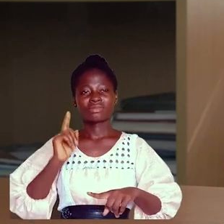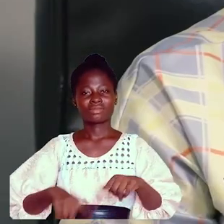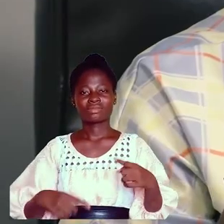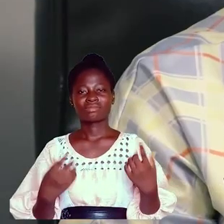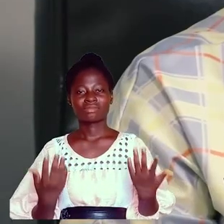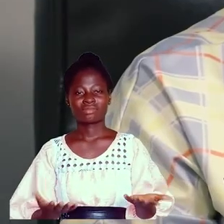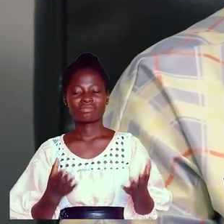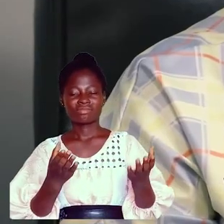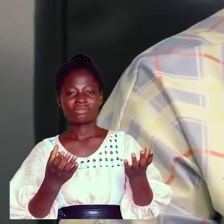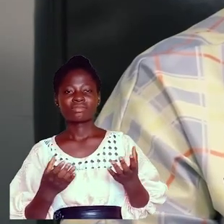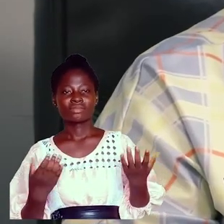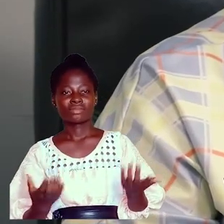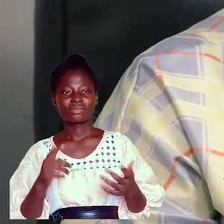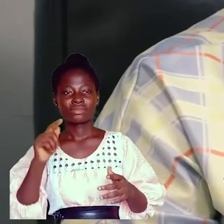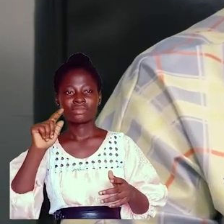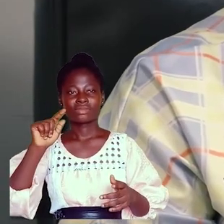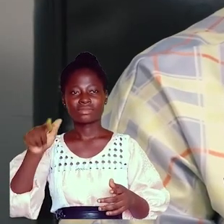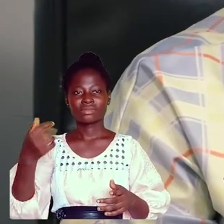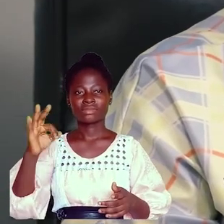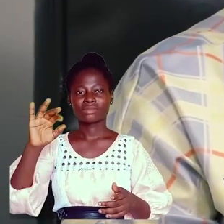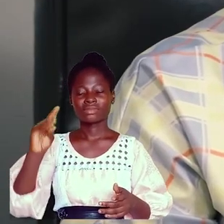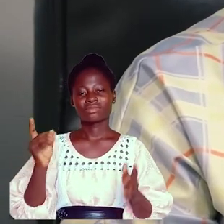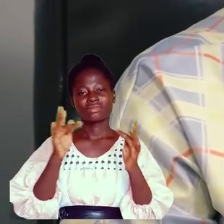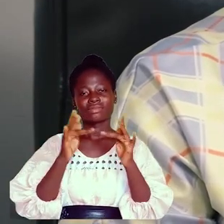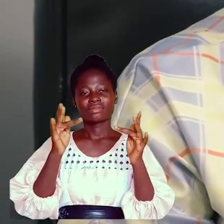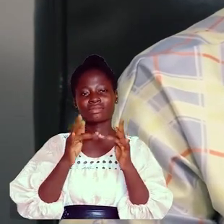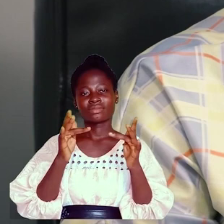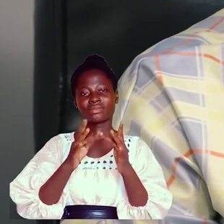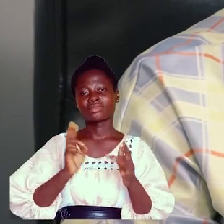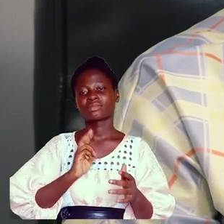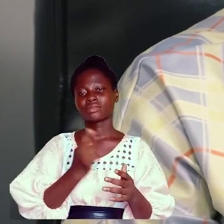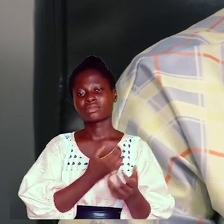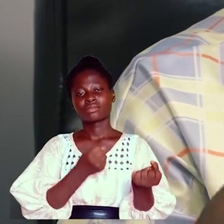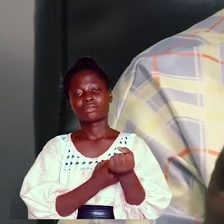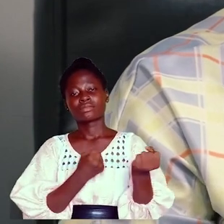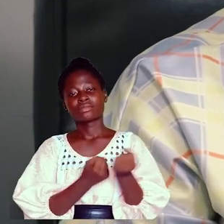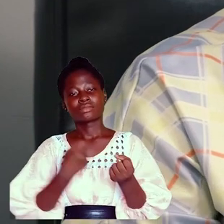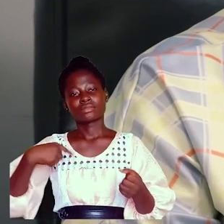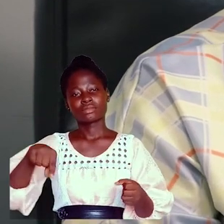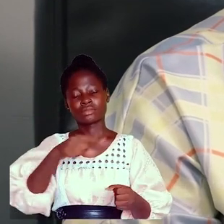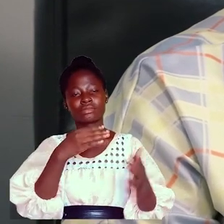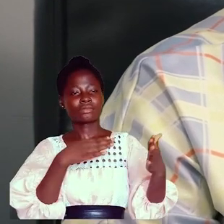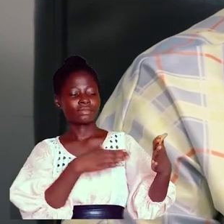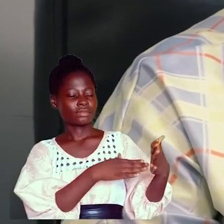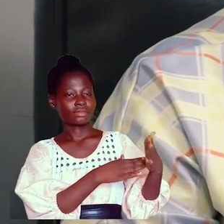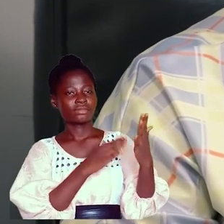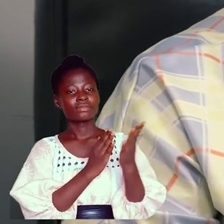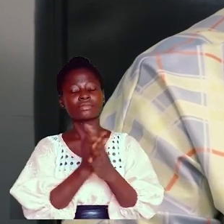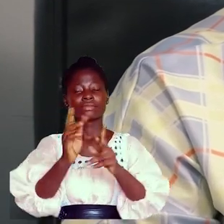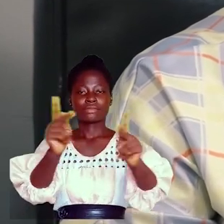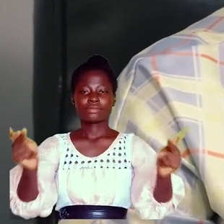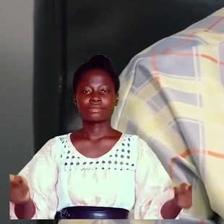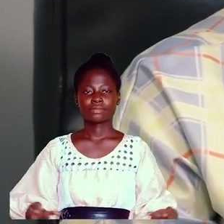issue. We want them to also contact GFD if necessary, because we'll be able to support them and direct them to the right places where they